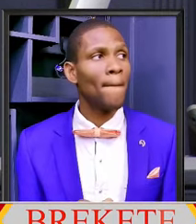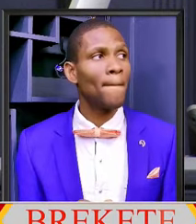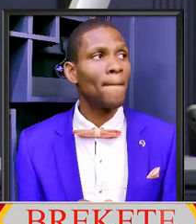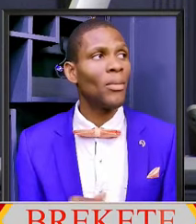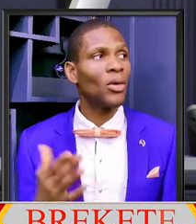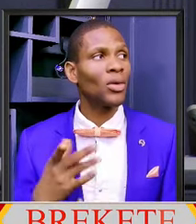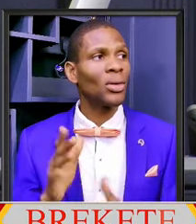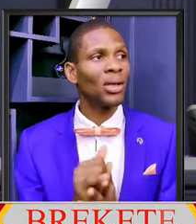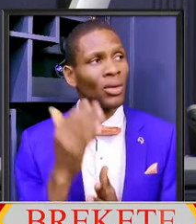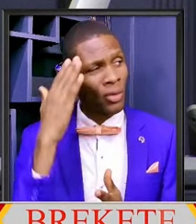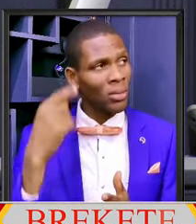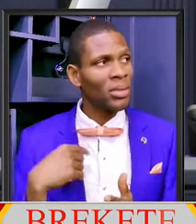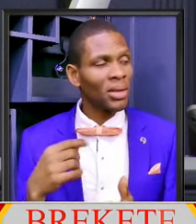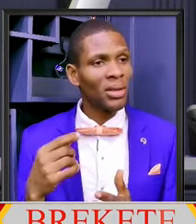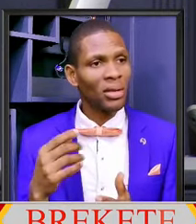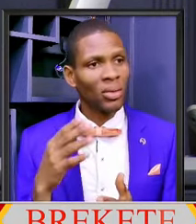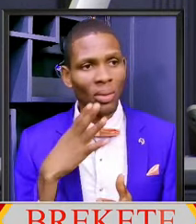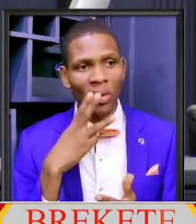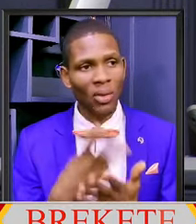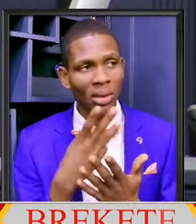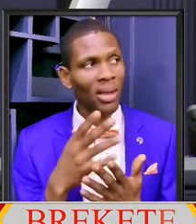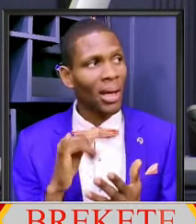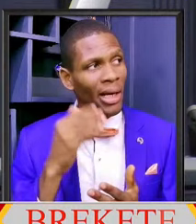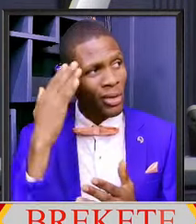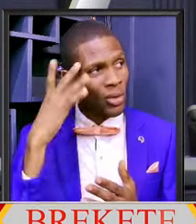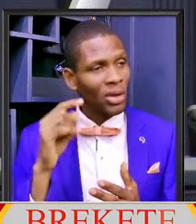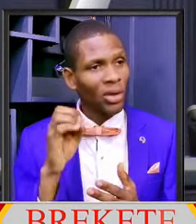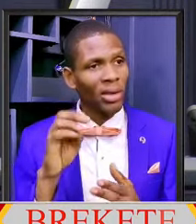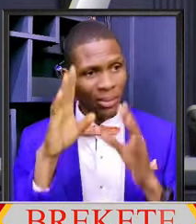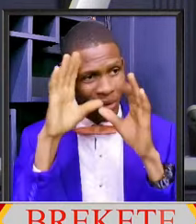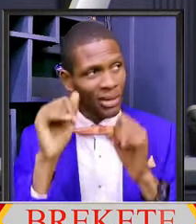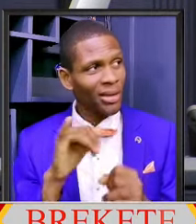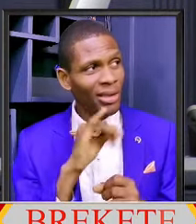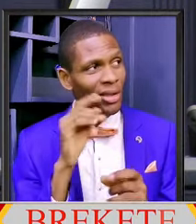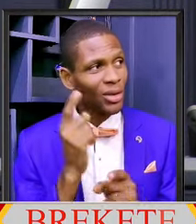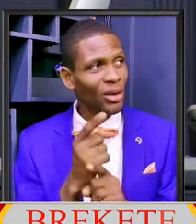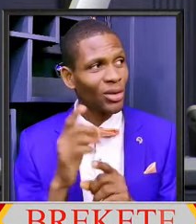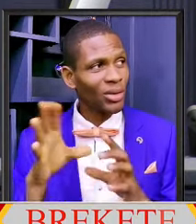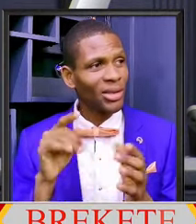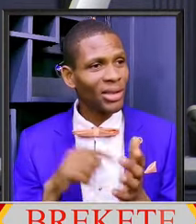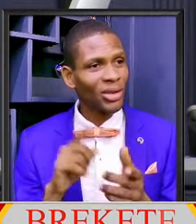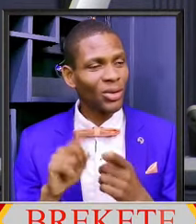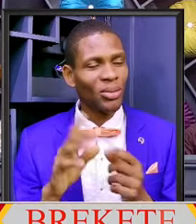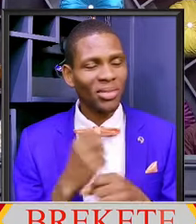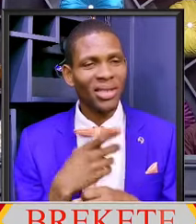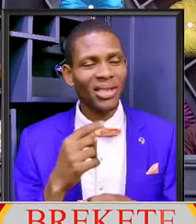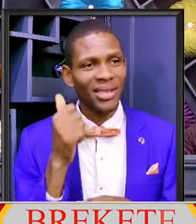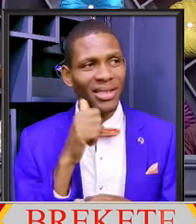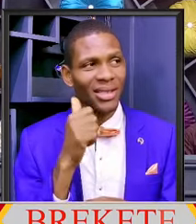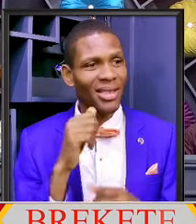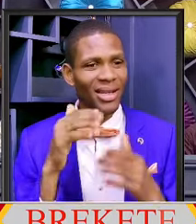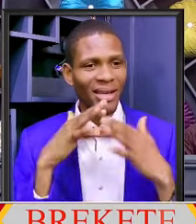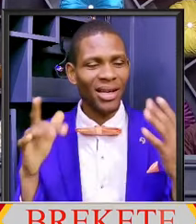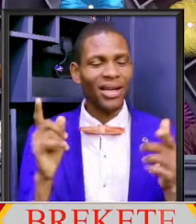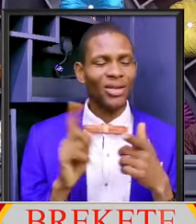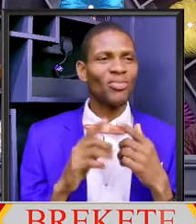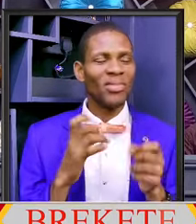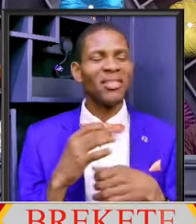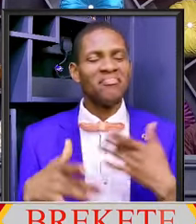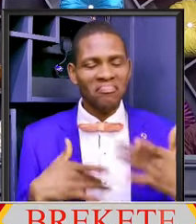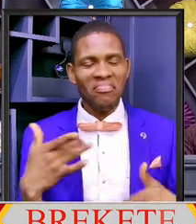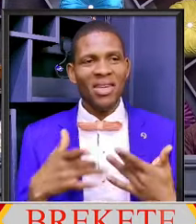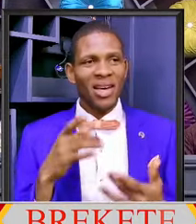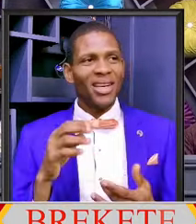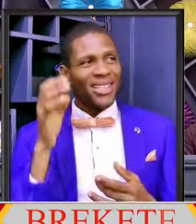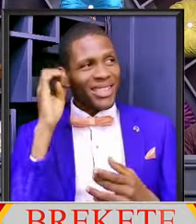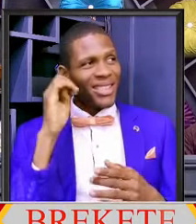Somebody will submit me well. Ade BC, he said, I know the ordinary president is just doing this to make the girl smile, to cheer her up. He